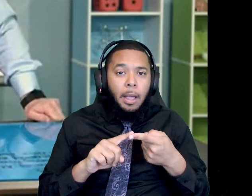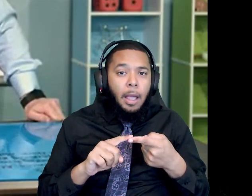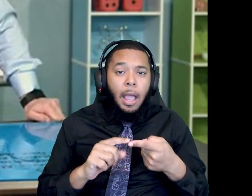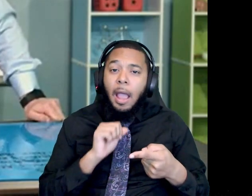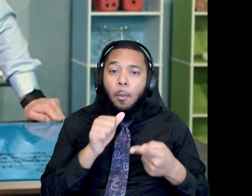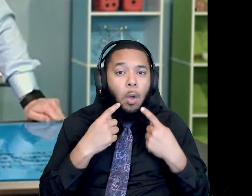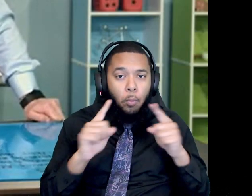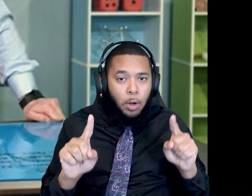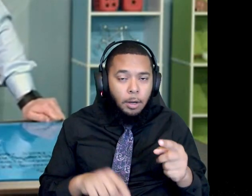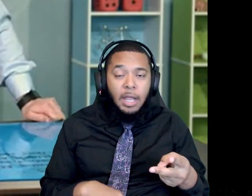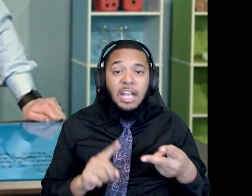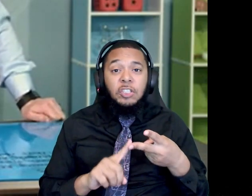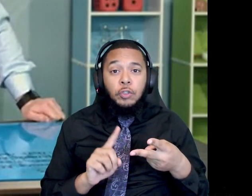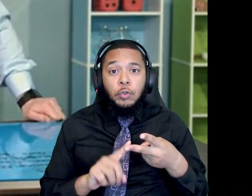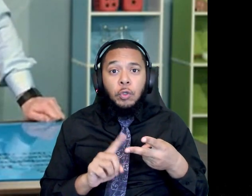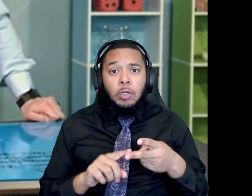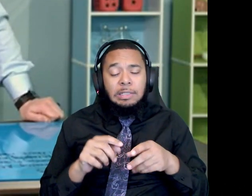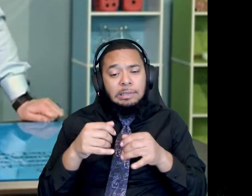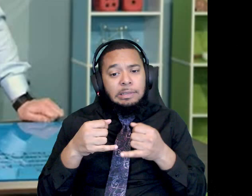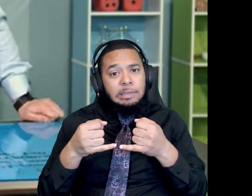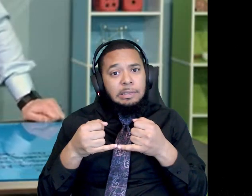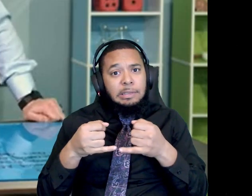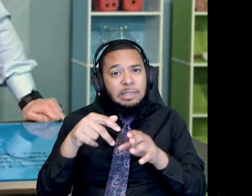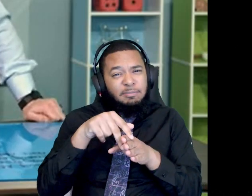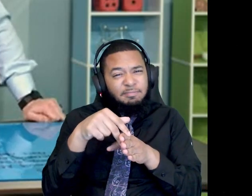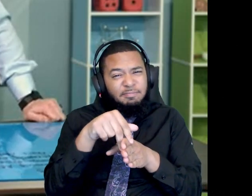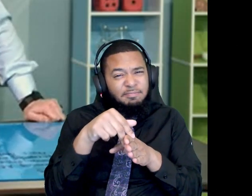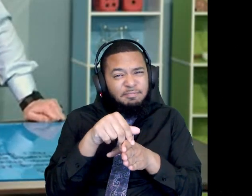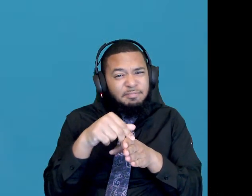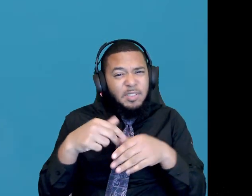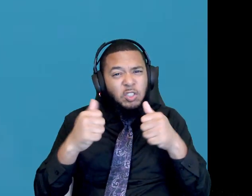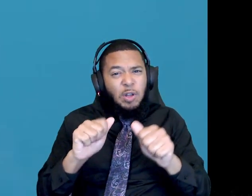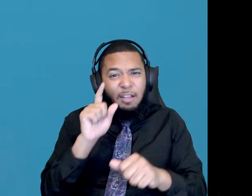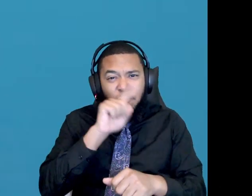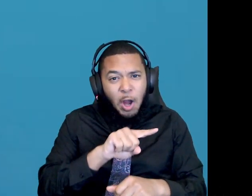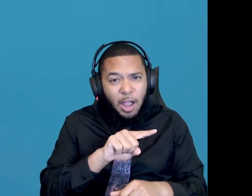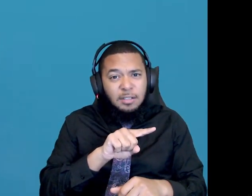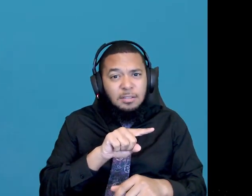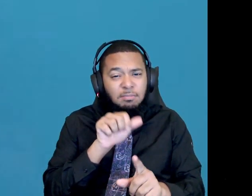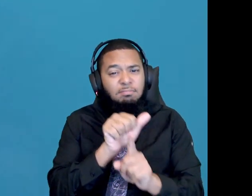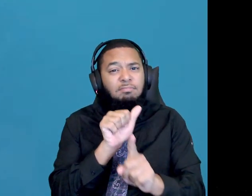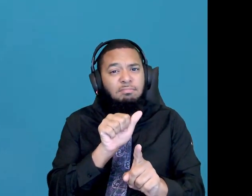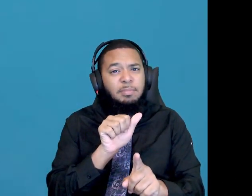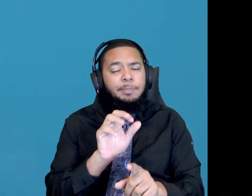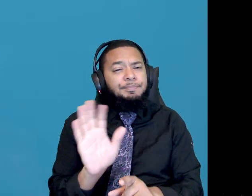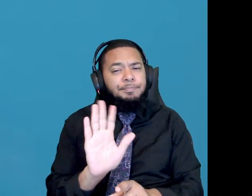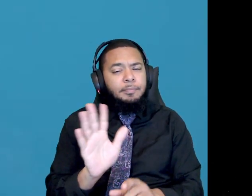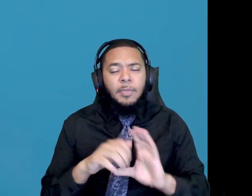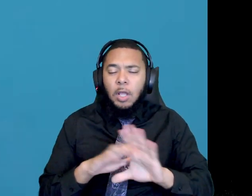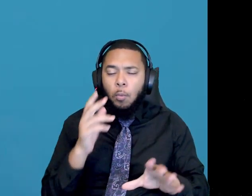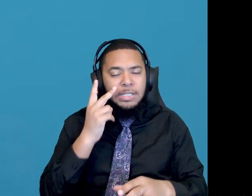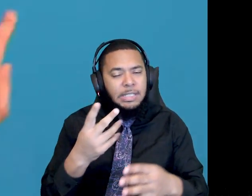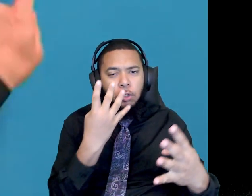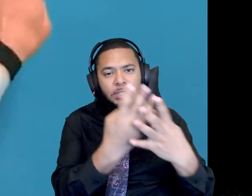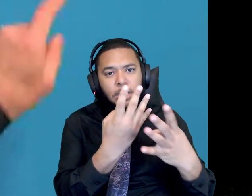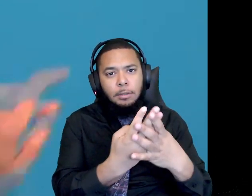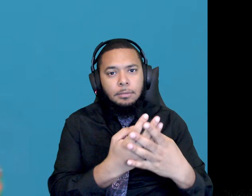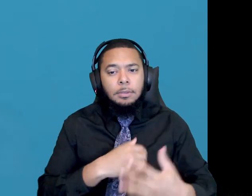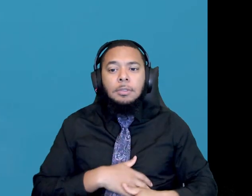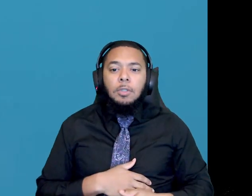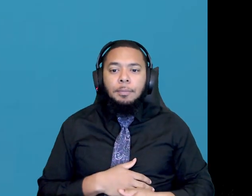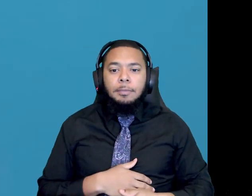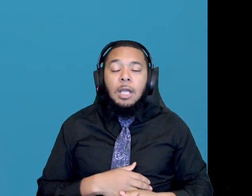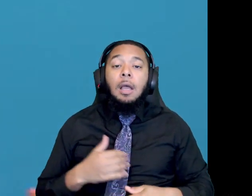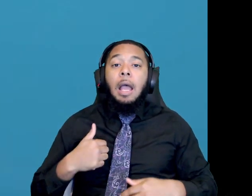of committing financial fraud, and I just don't want to see you behind bars. So I used a mobile deposit to cash a check